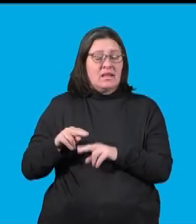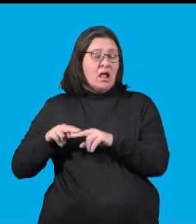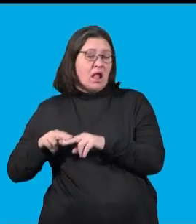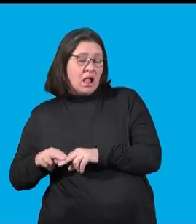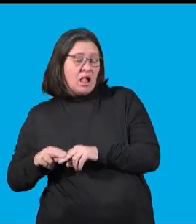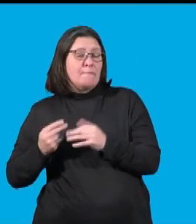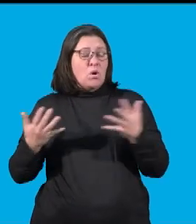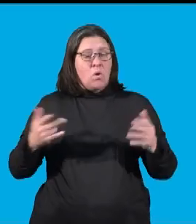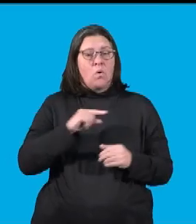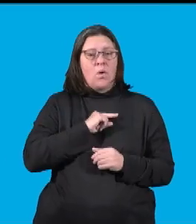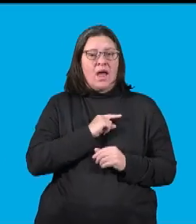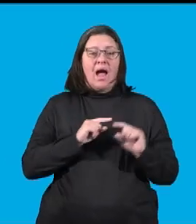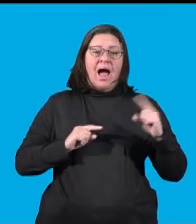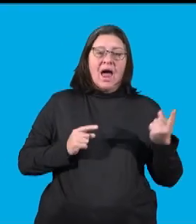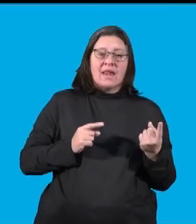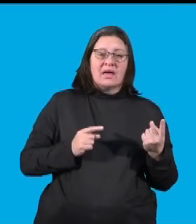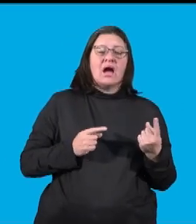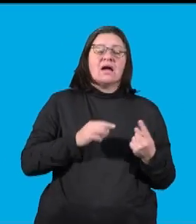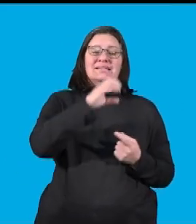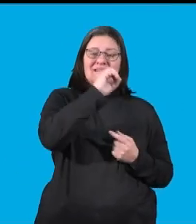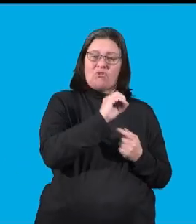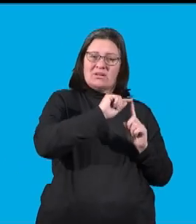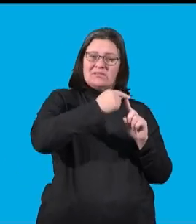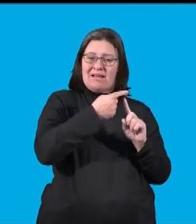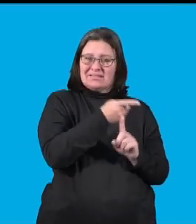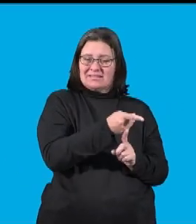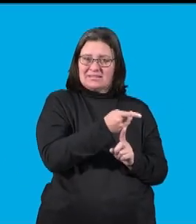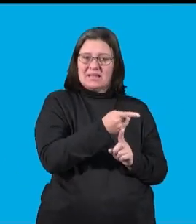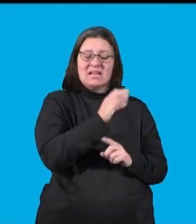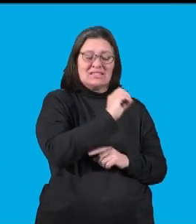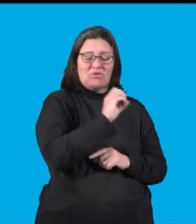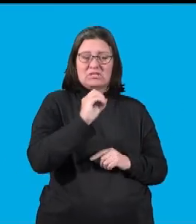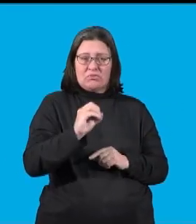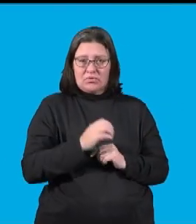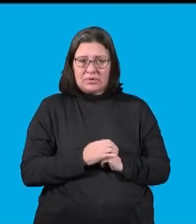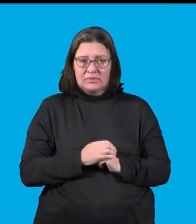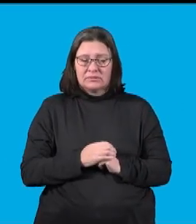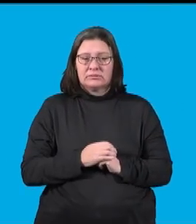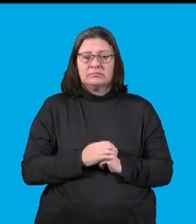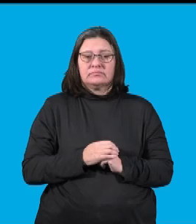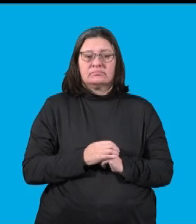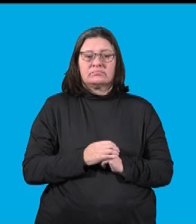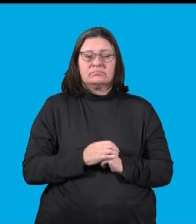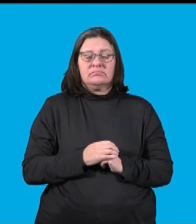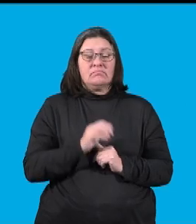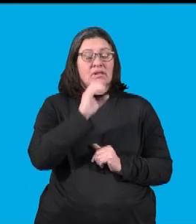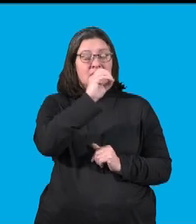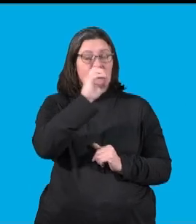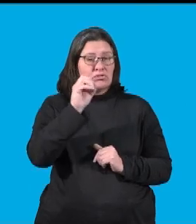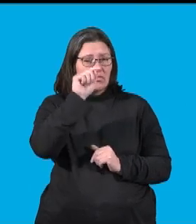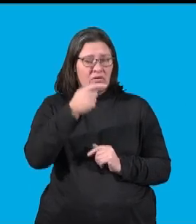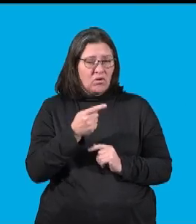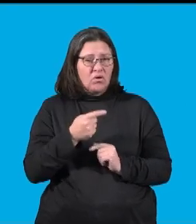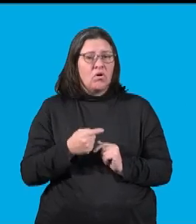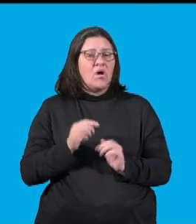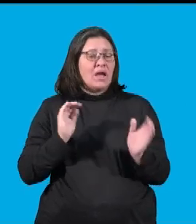B quite heavily, because if you look at the other turning point, it's at the origin where the coordinates are 0, 0. And substituting 0,